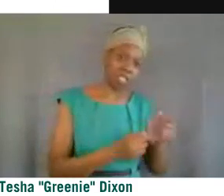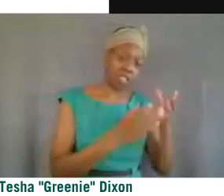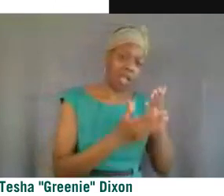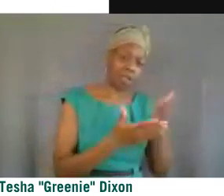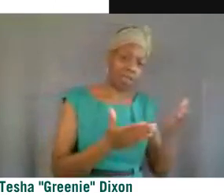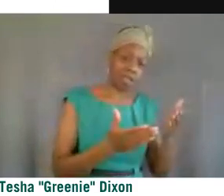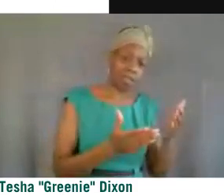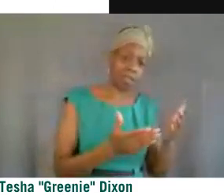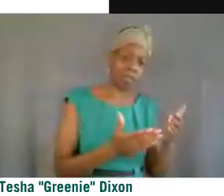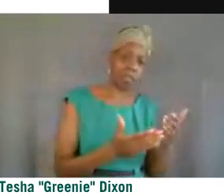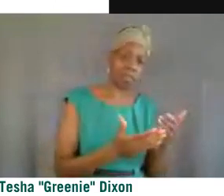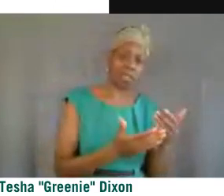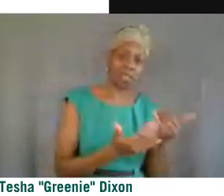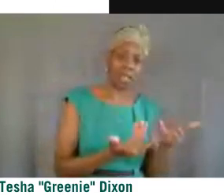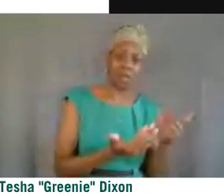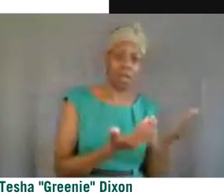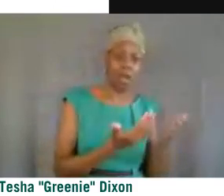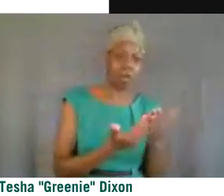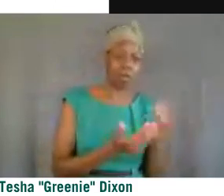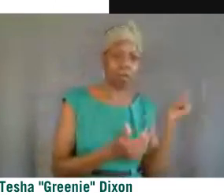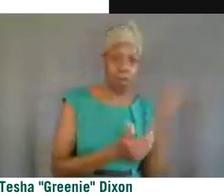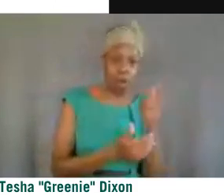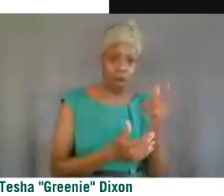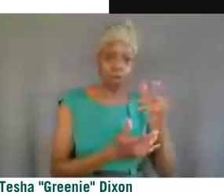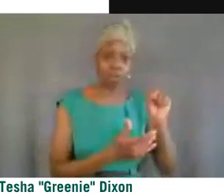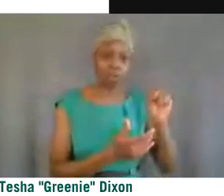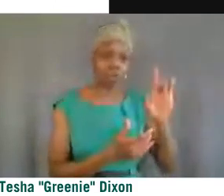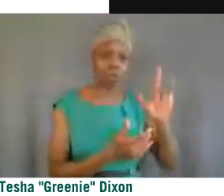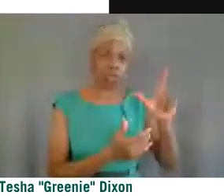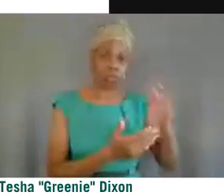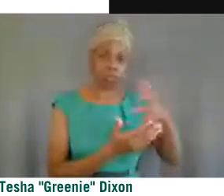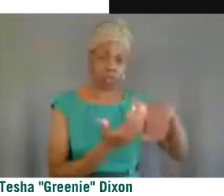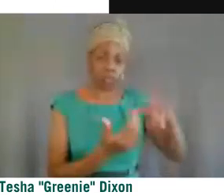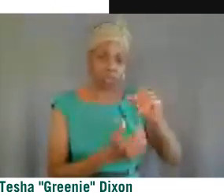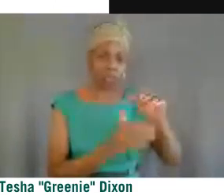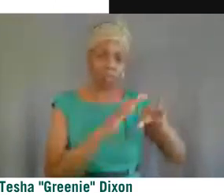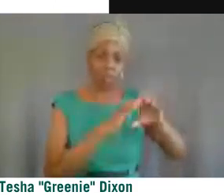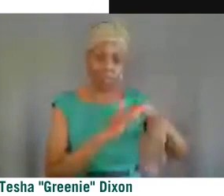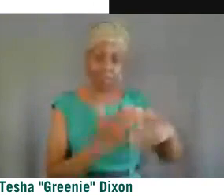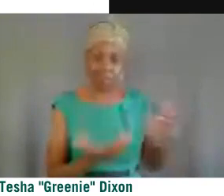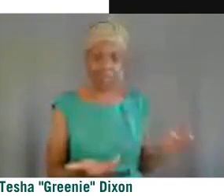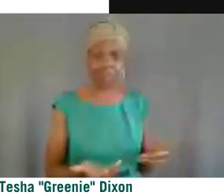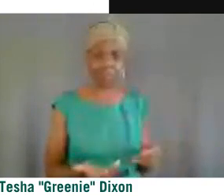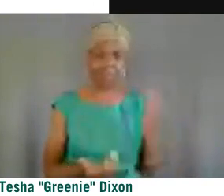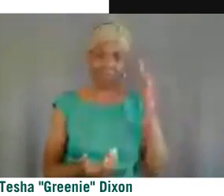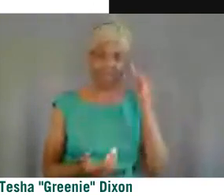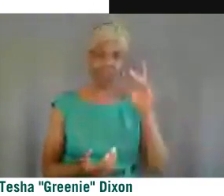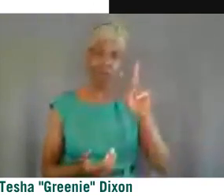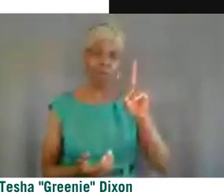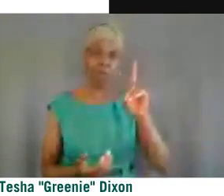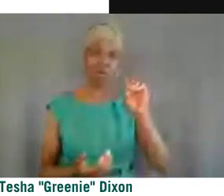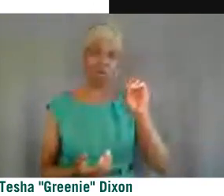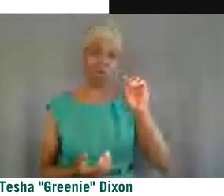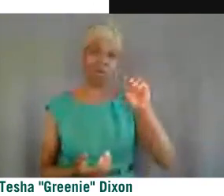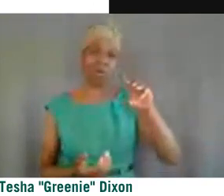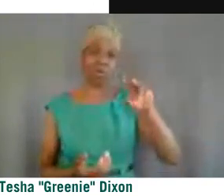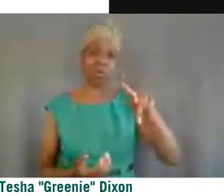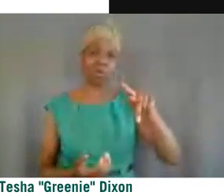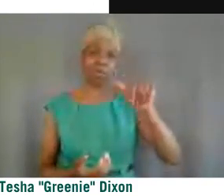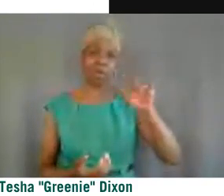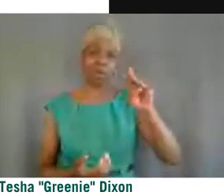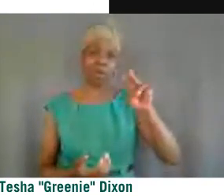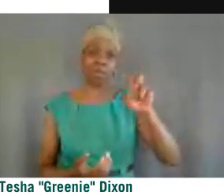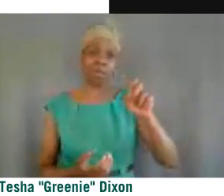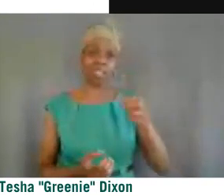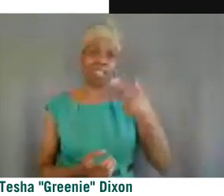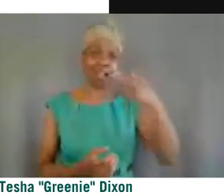almost purely social and less get your dopamine rush from the game sort of thing. And then there's the other aspect